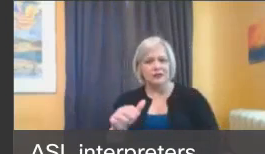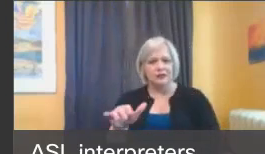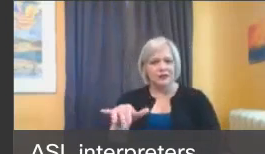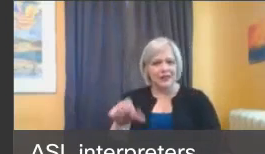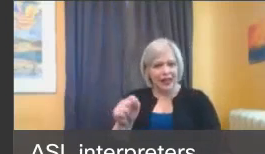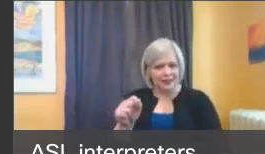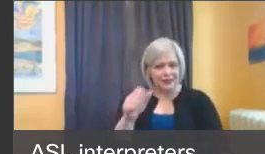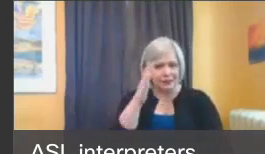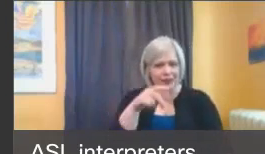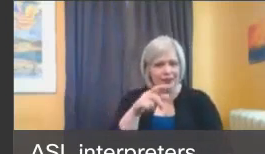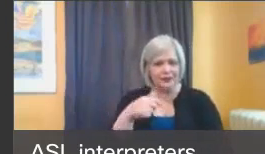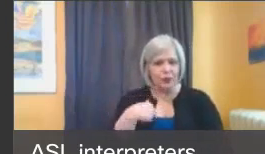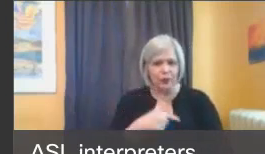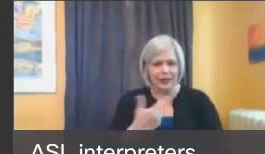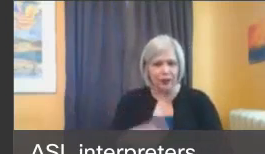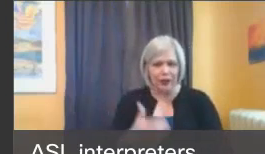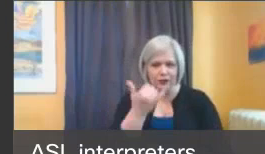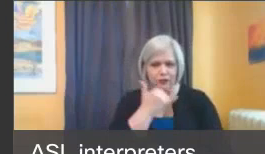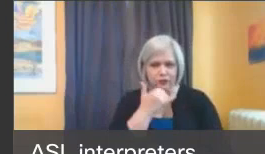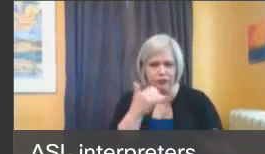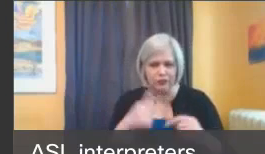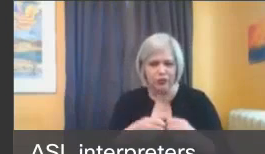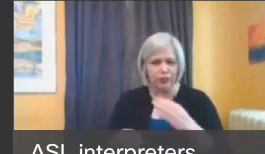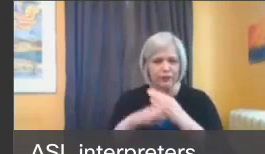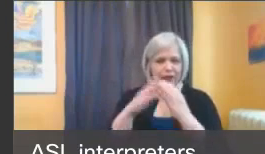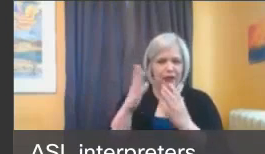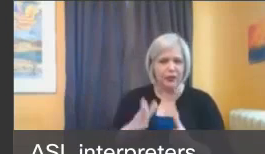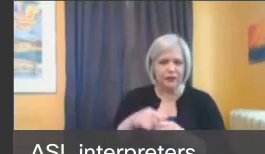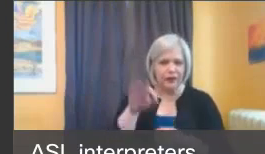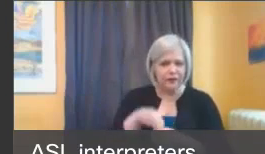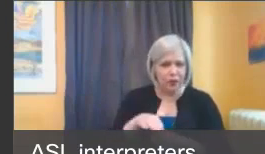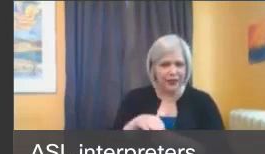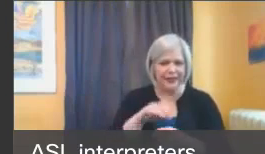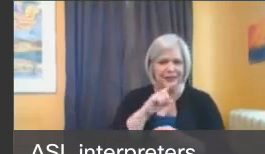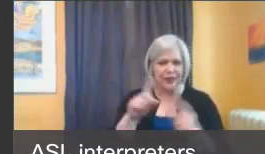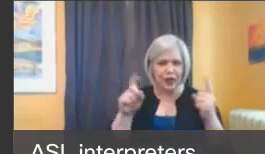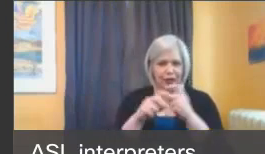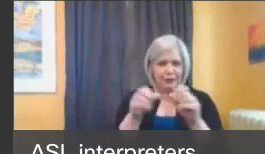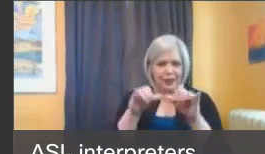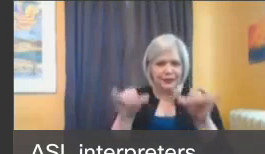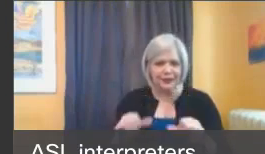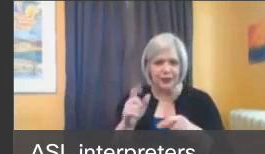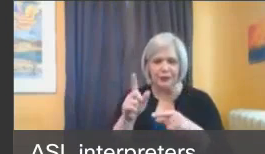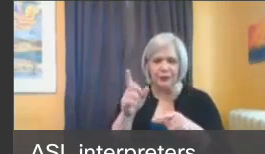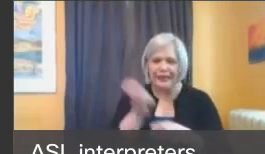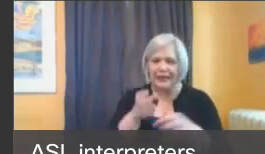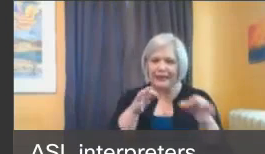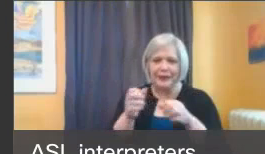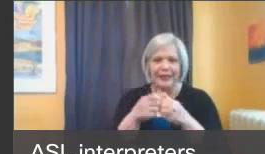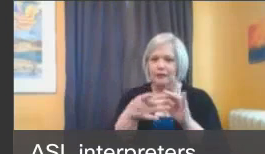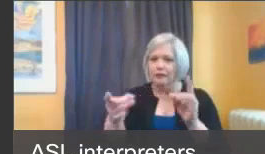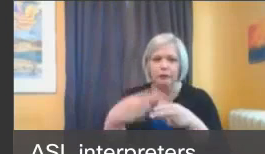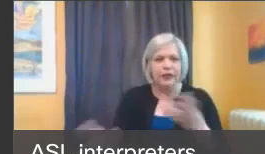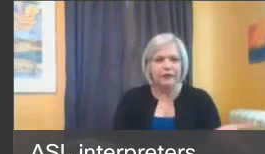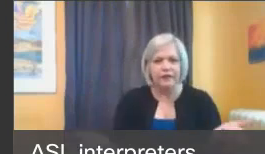It's hard for us as administrators to kind of give the more complicated and nuanced explanation of how the system really works. Have you